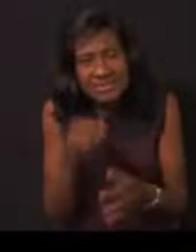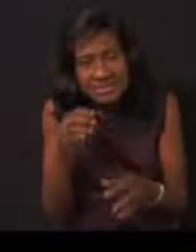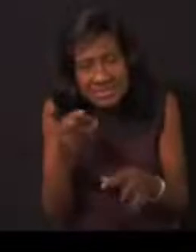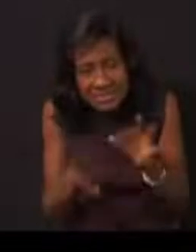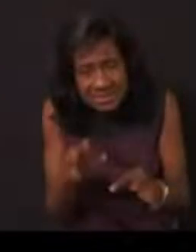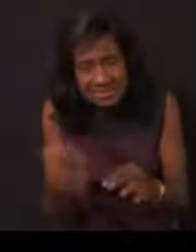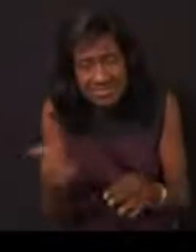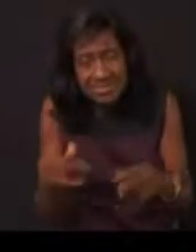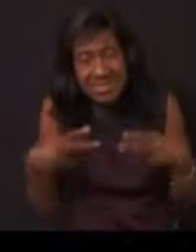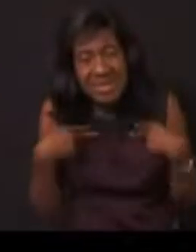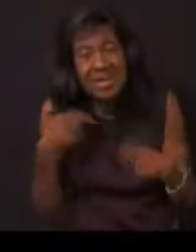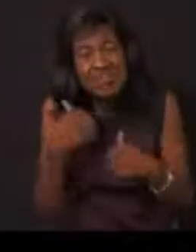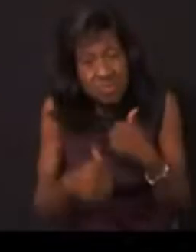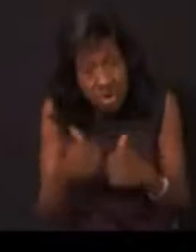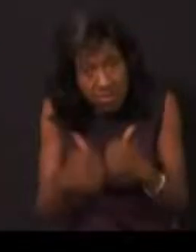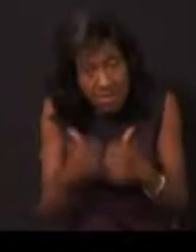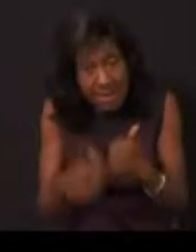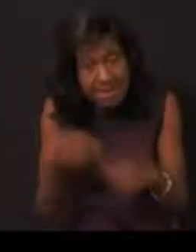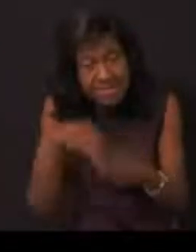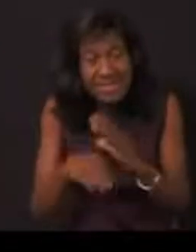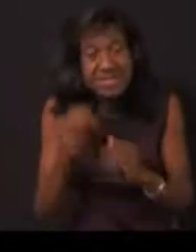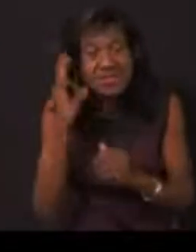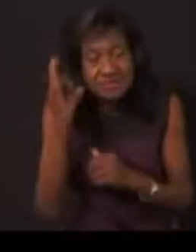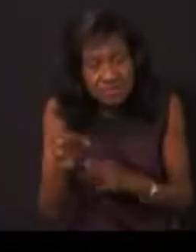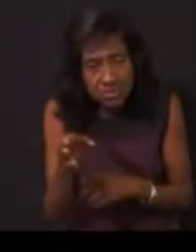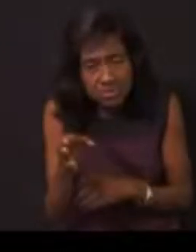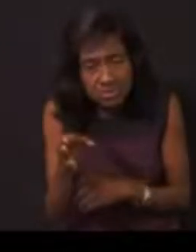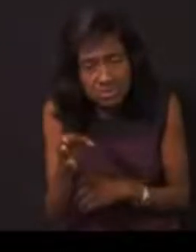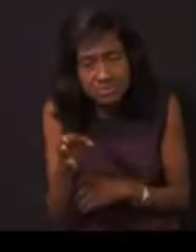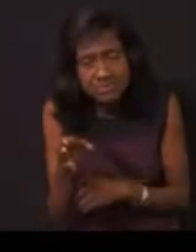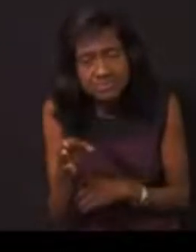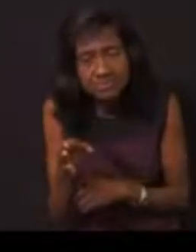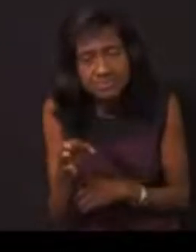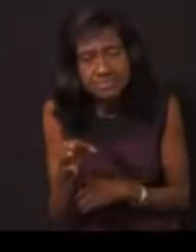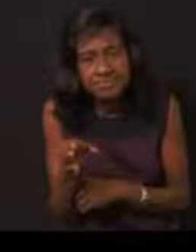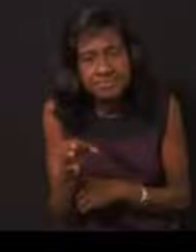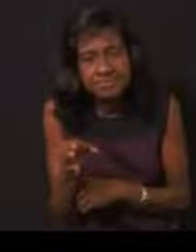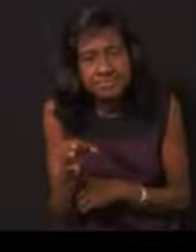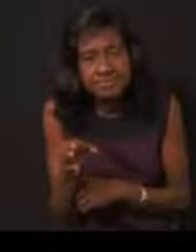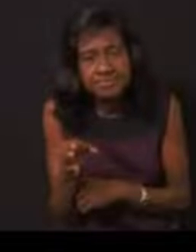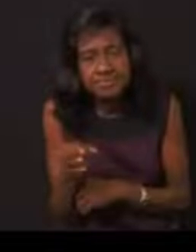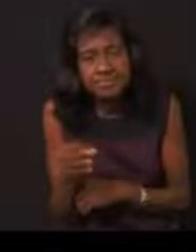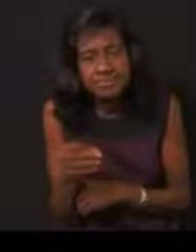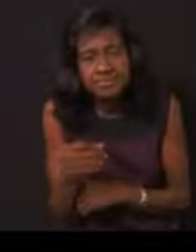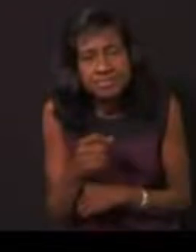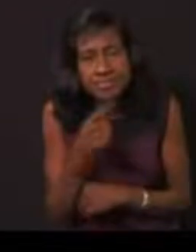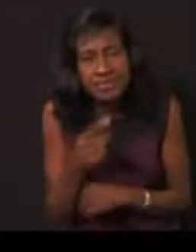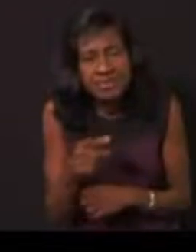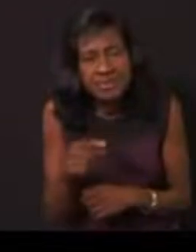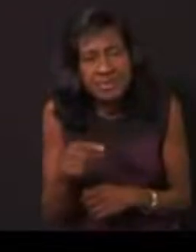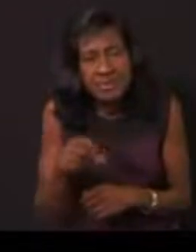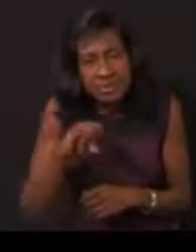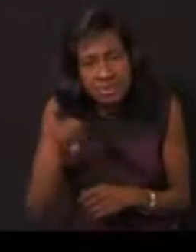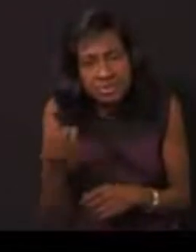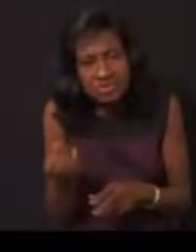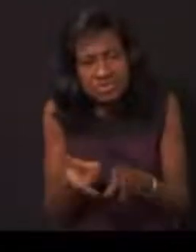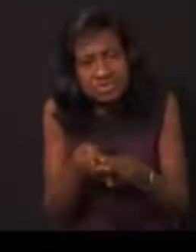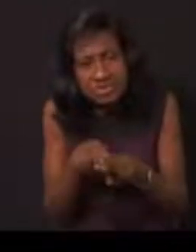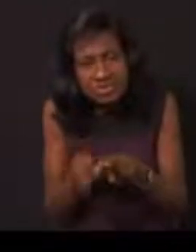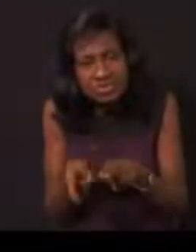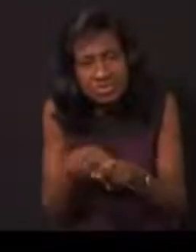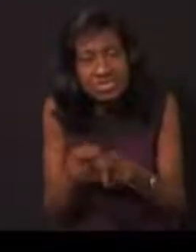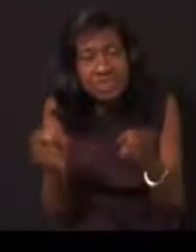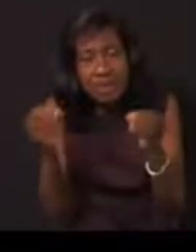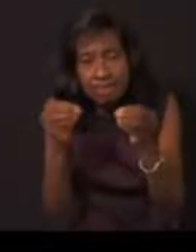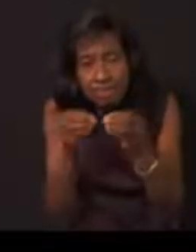in the coming months. As we have noted, that we've just increased the recruitment of additional